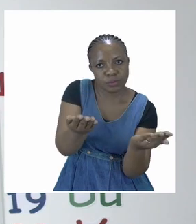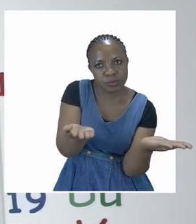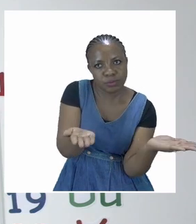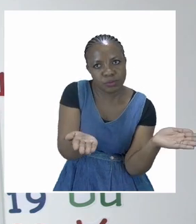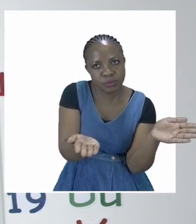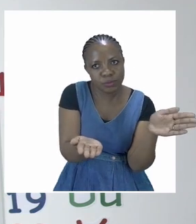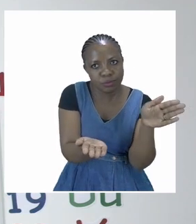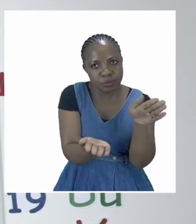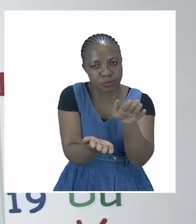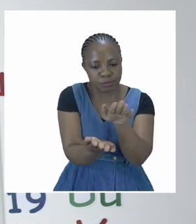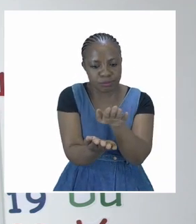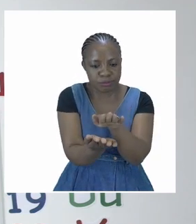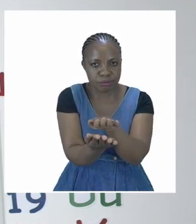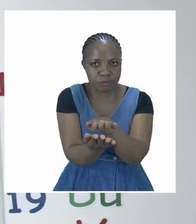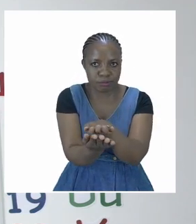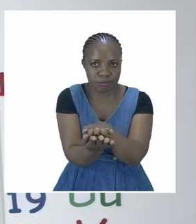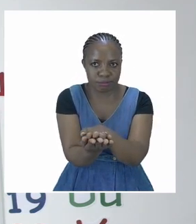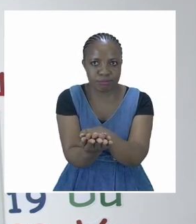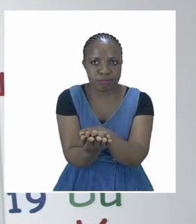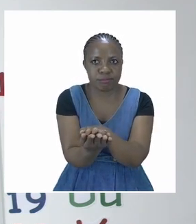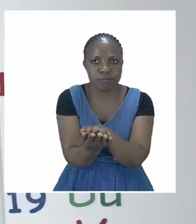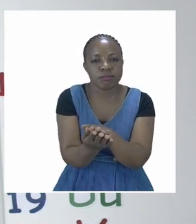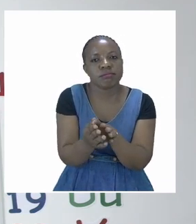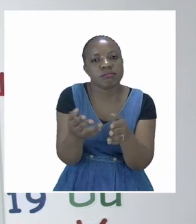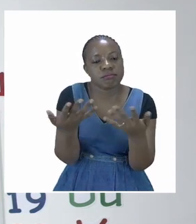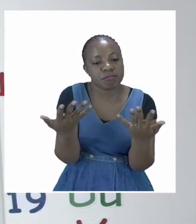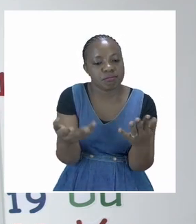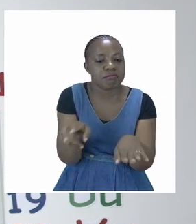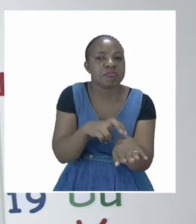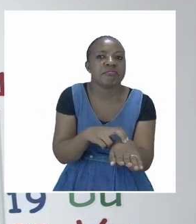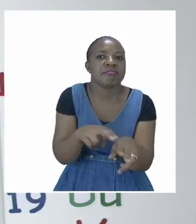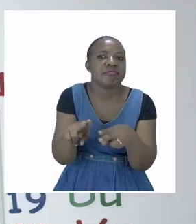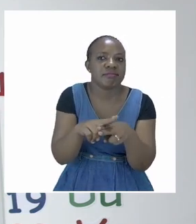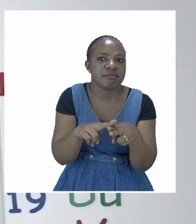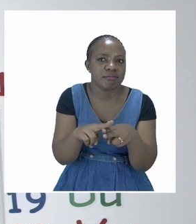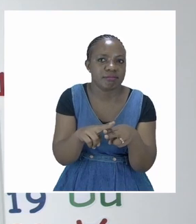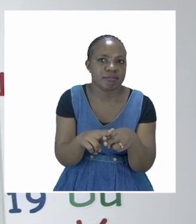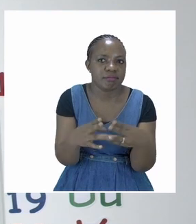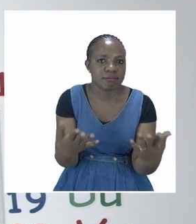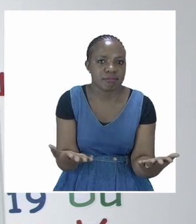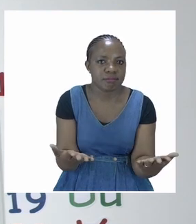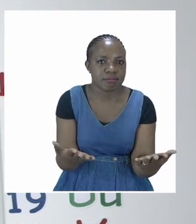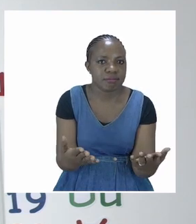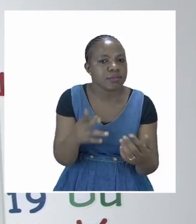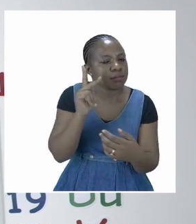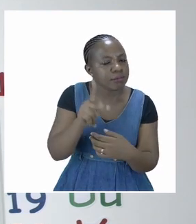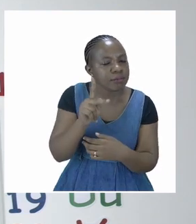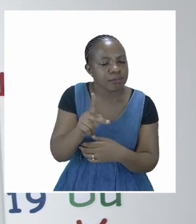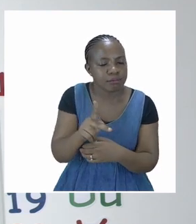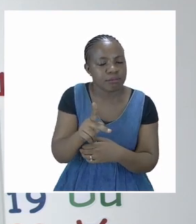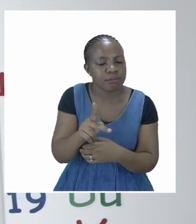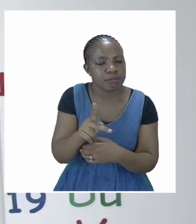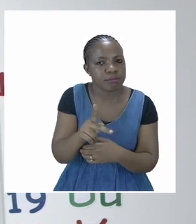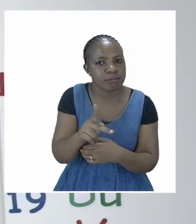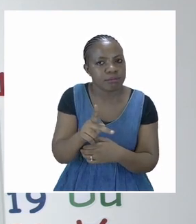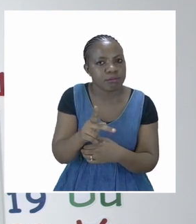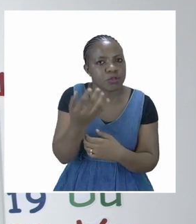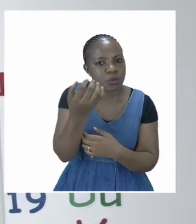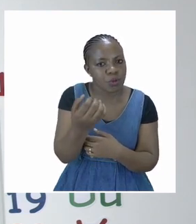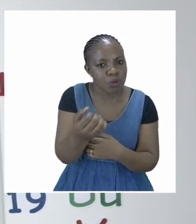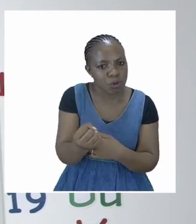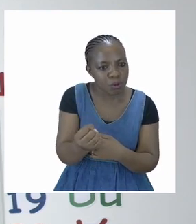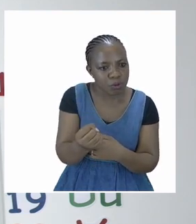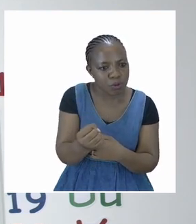it for ready to use. But there is more. We are also available on